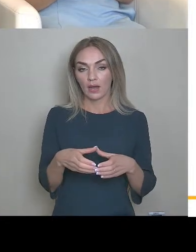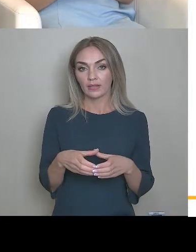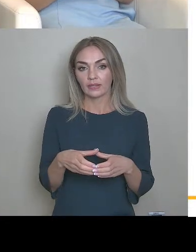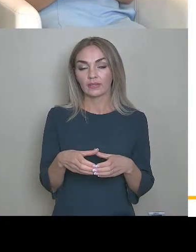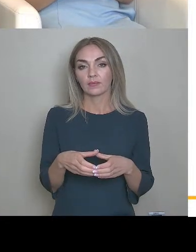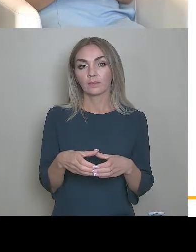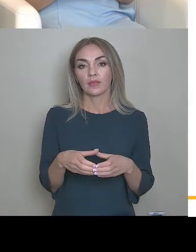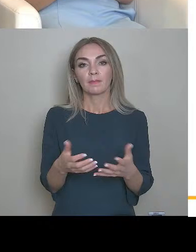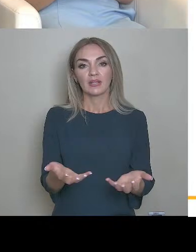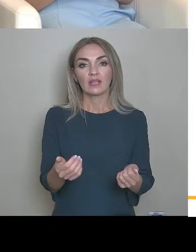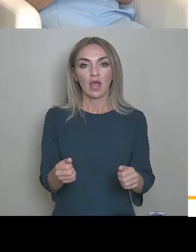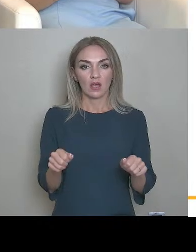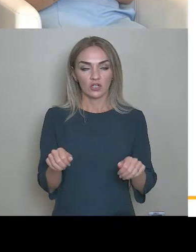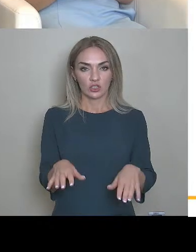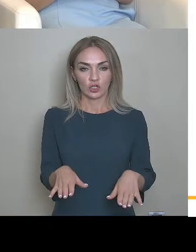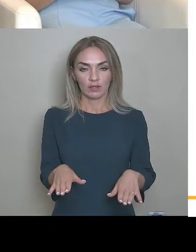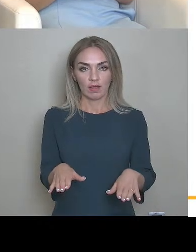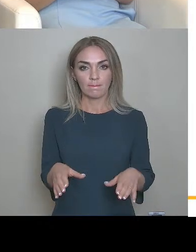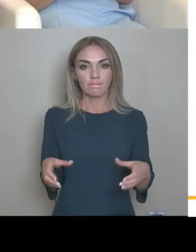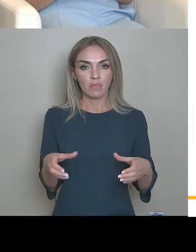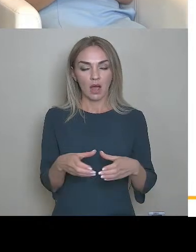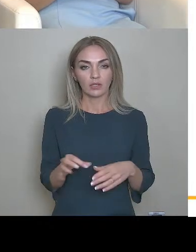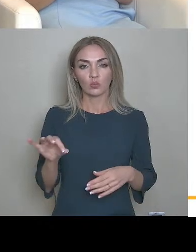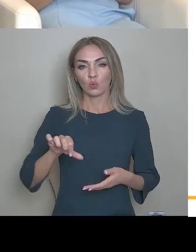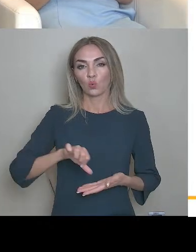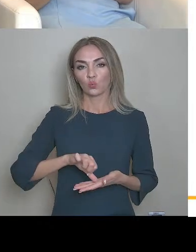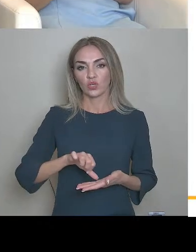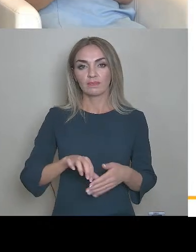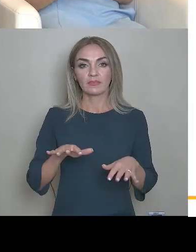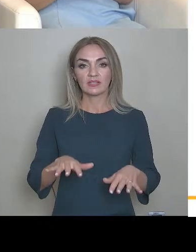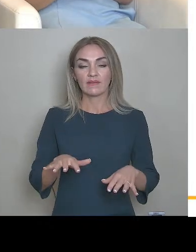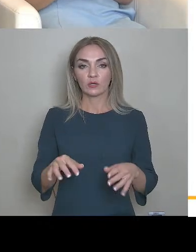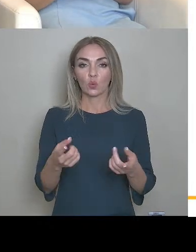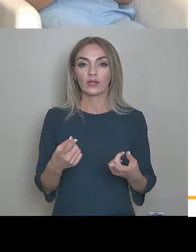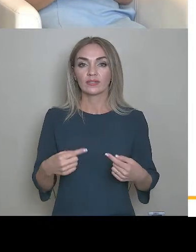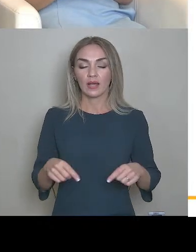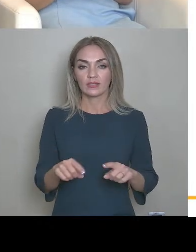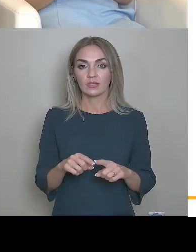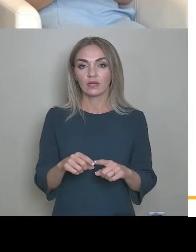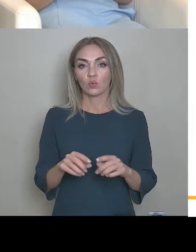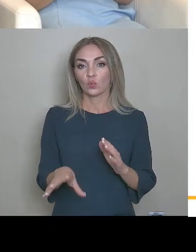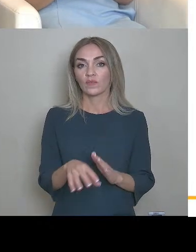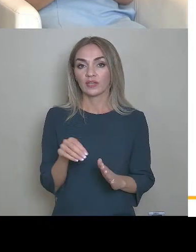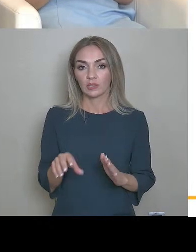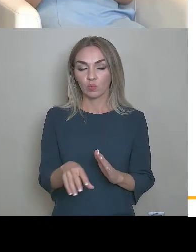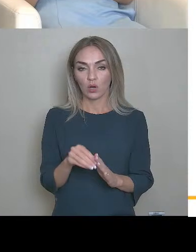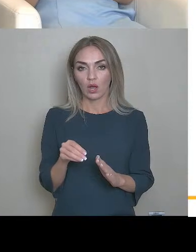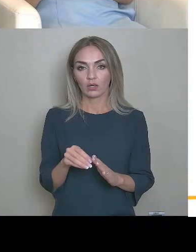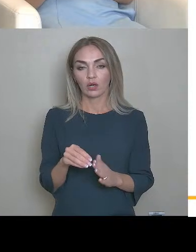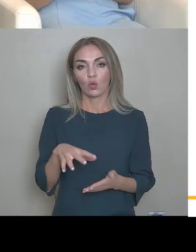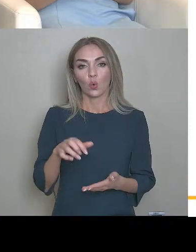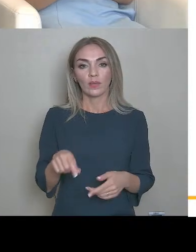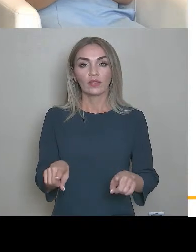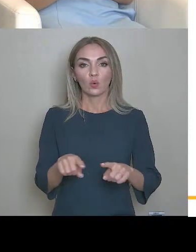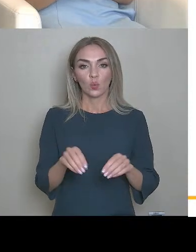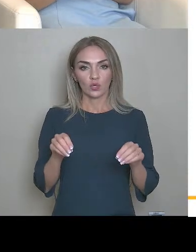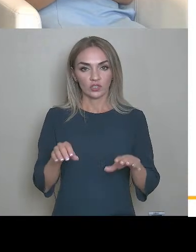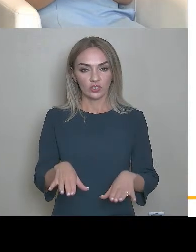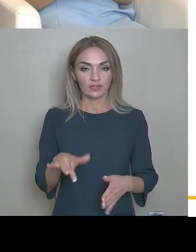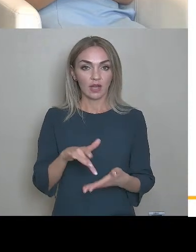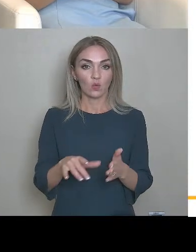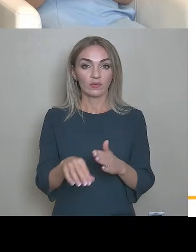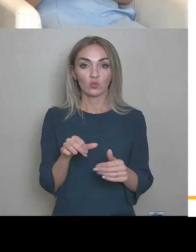nomination by the political party should be approved by the party decision.